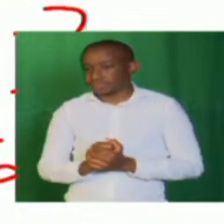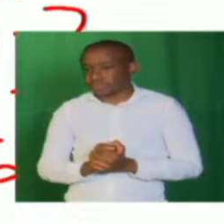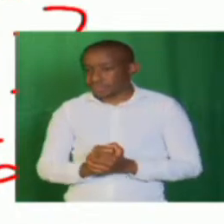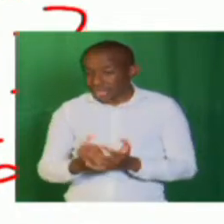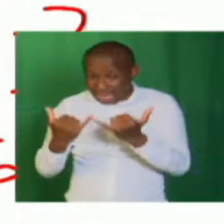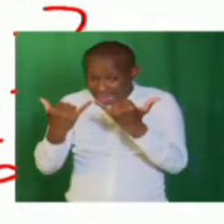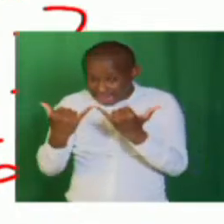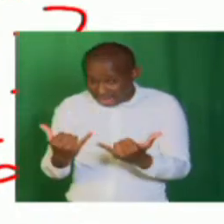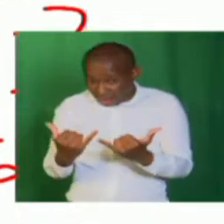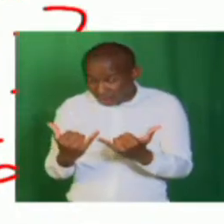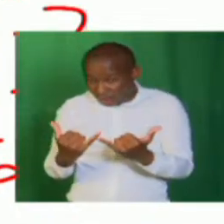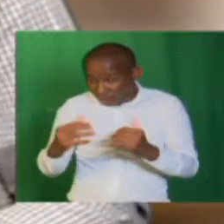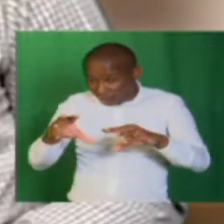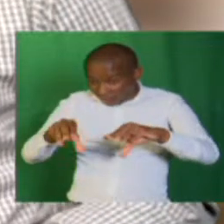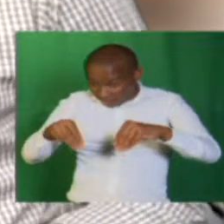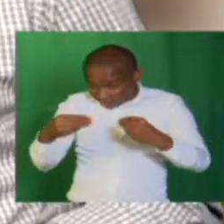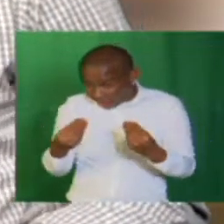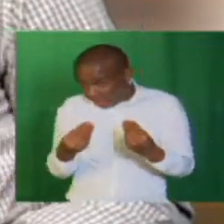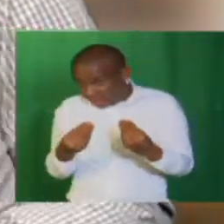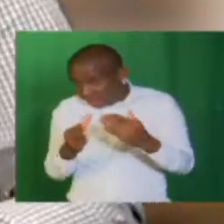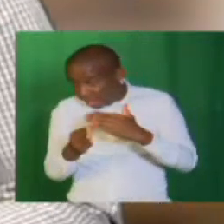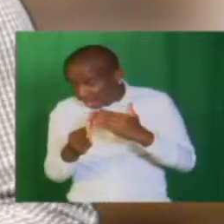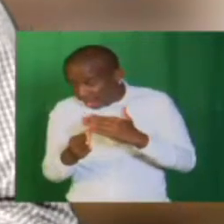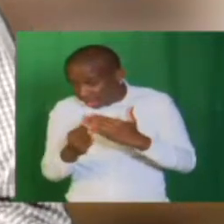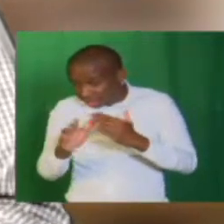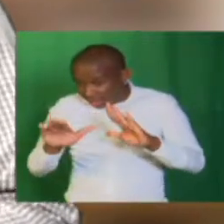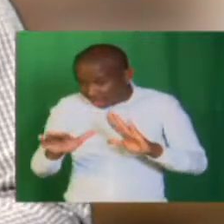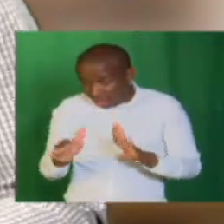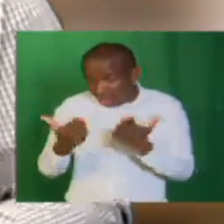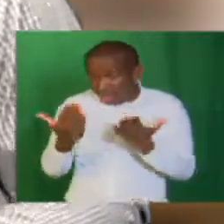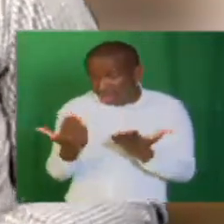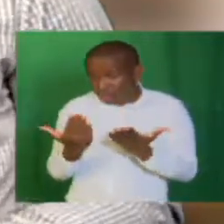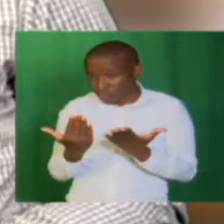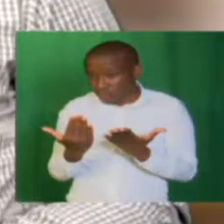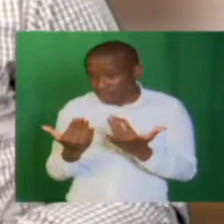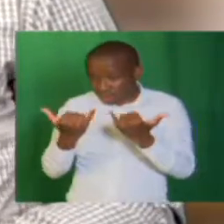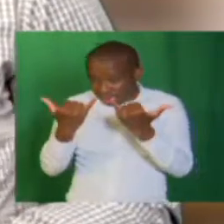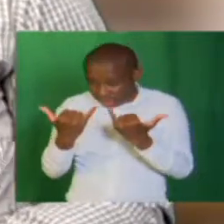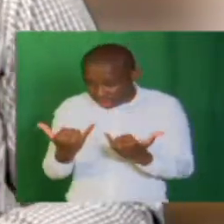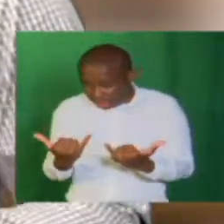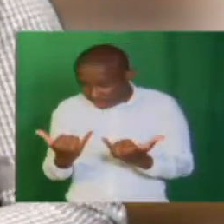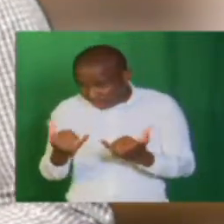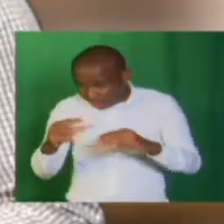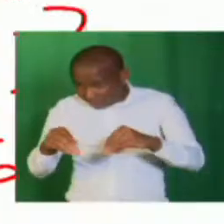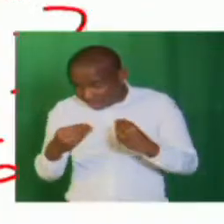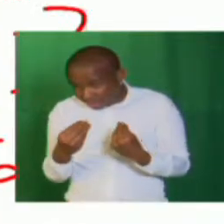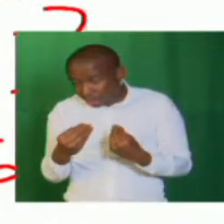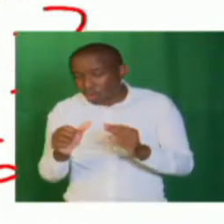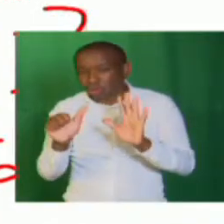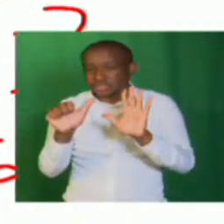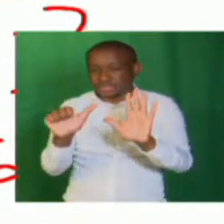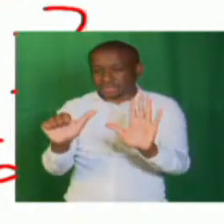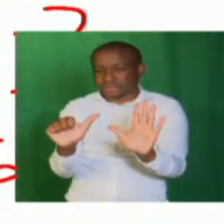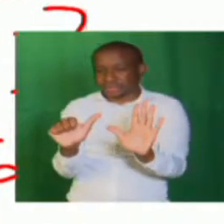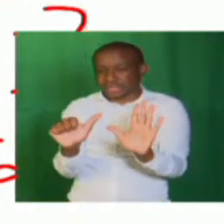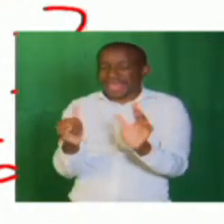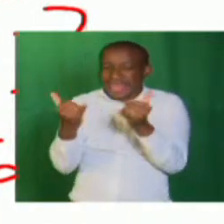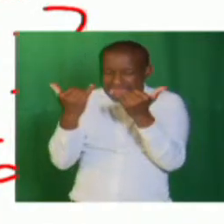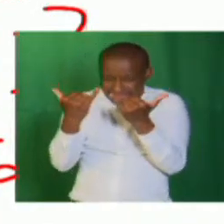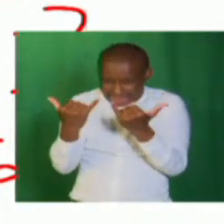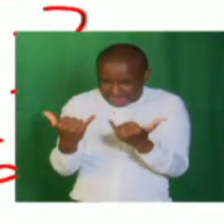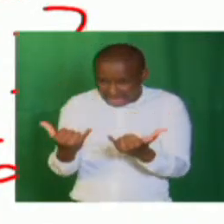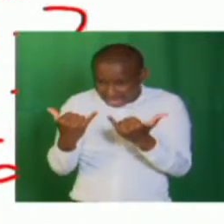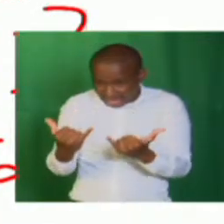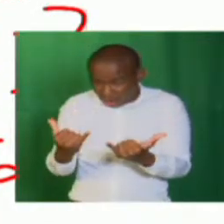we evaluate the inner function only, when you evaluate the inner function only, we get 6. And then we now take